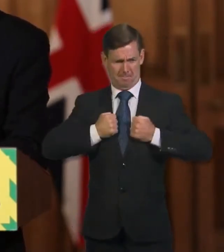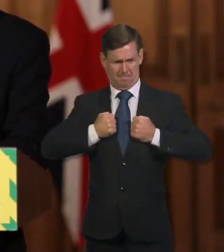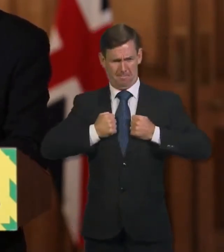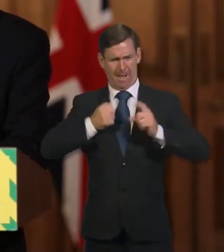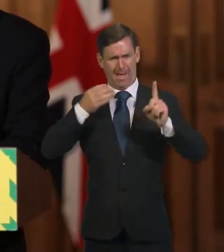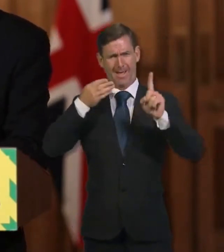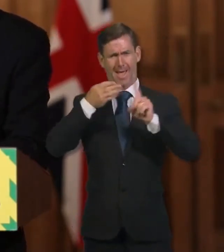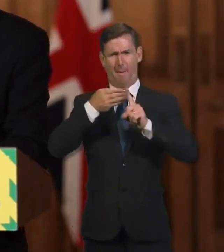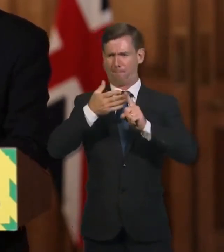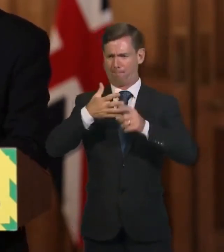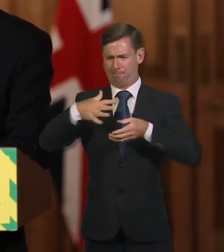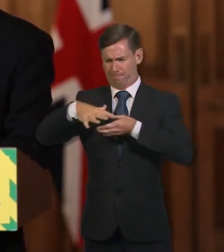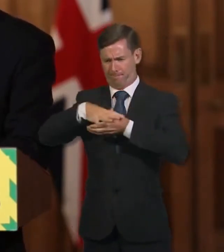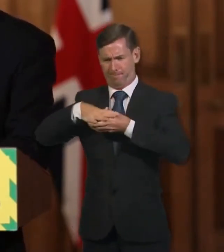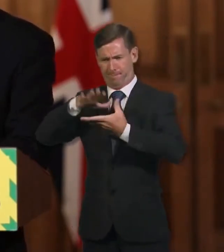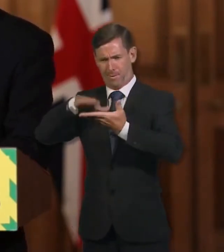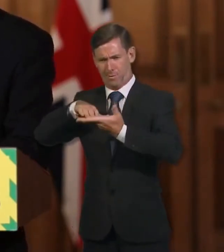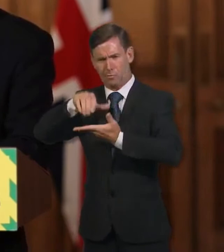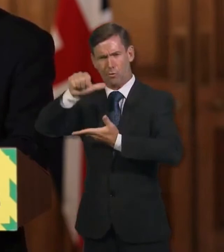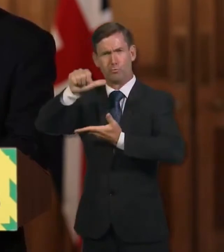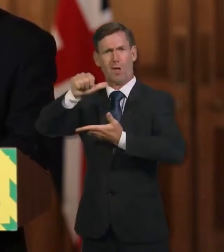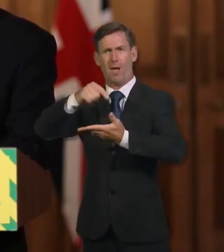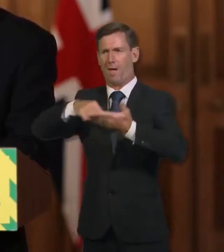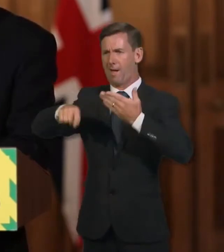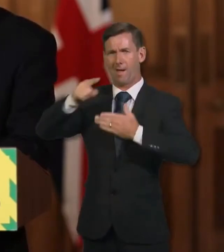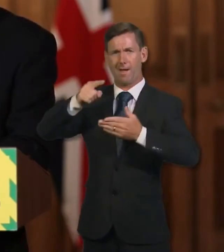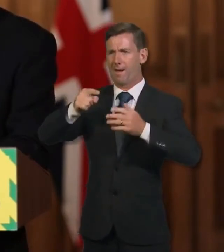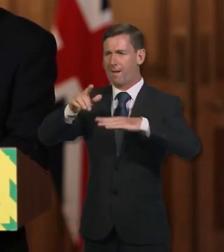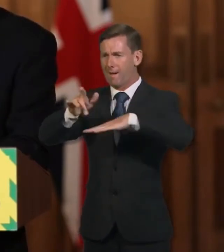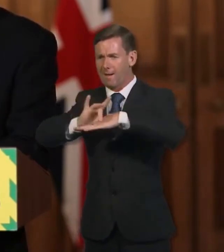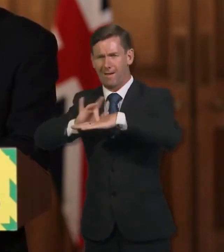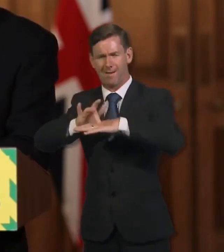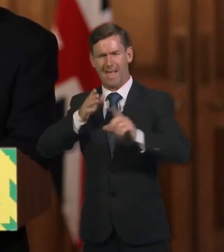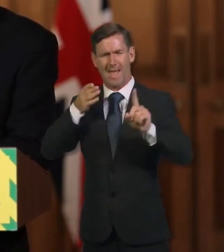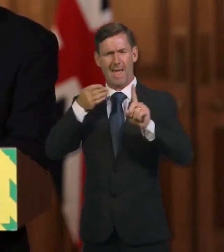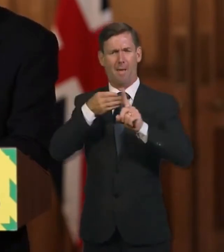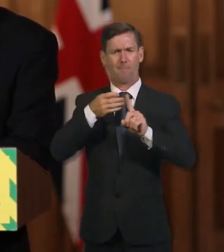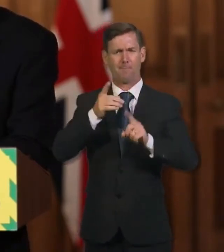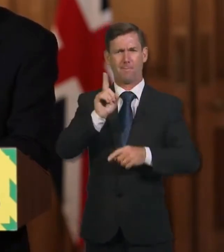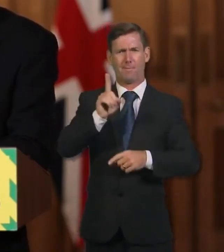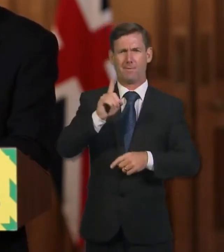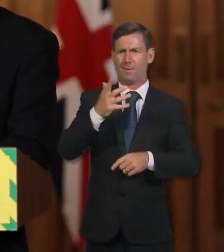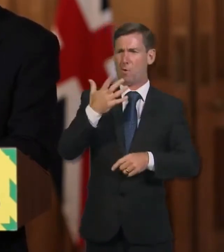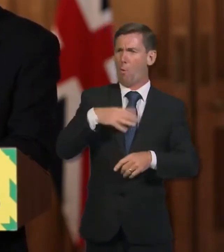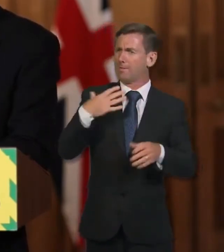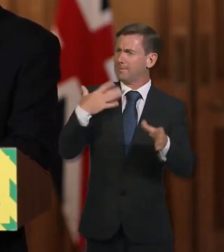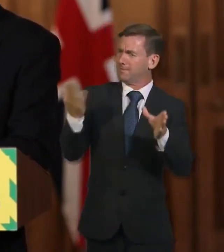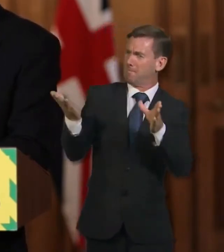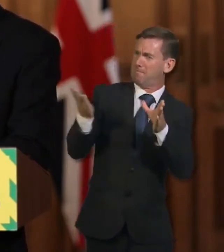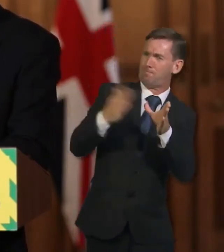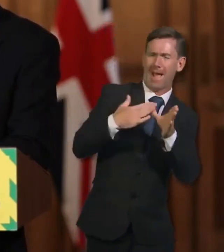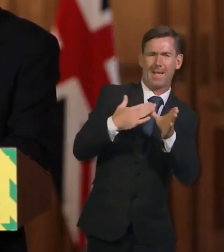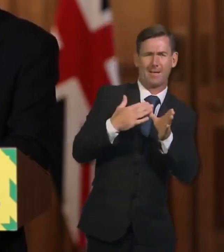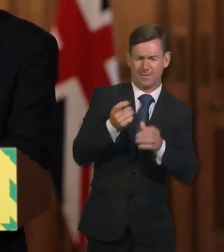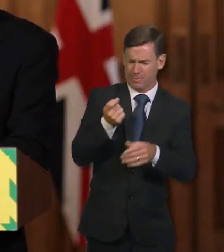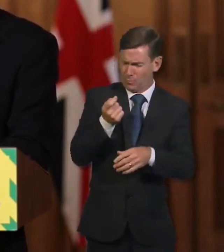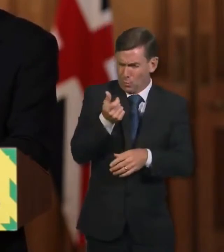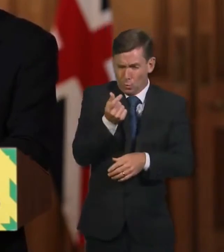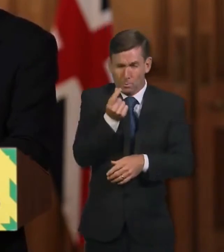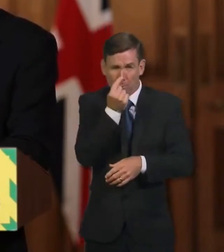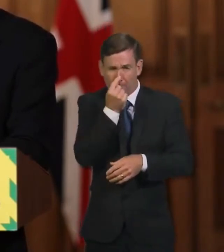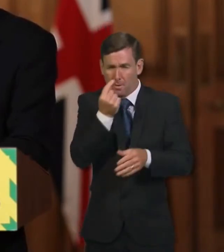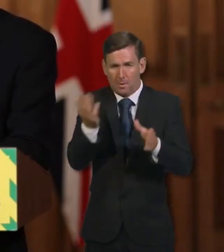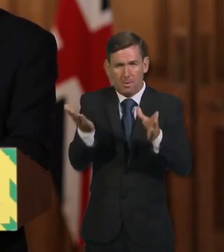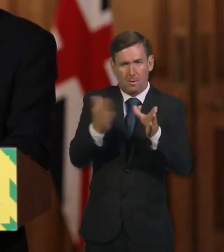as Secretary of State, is to get us back to them opening up as soon as possible, to get back to as close to normal life